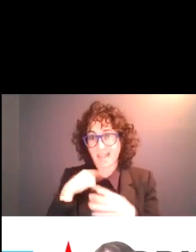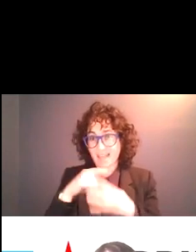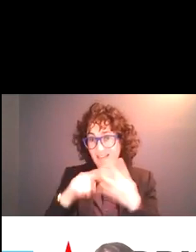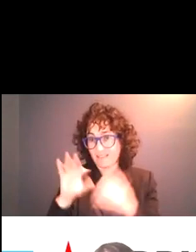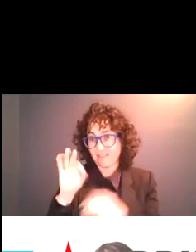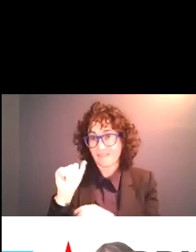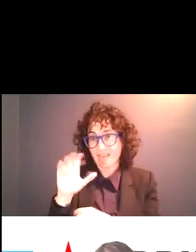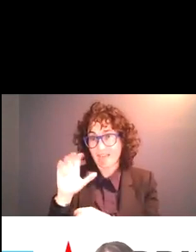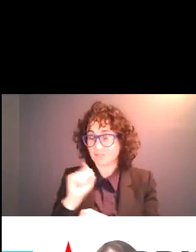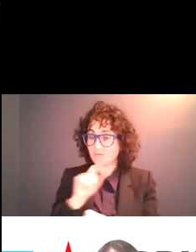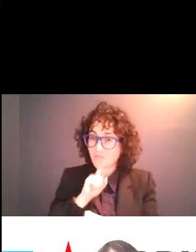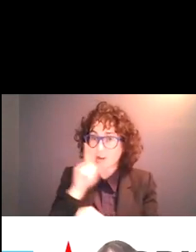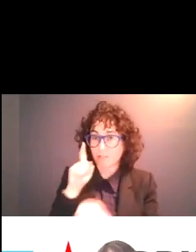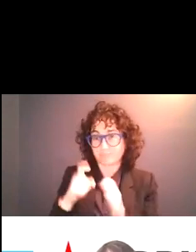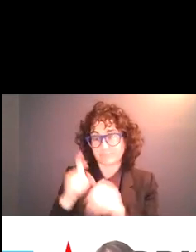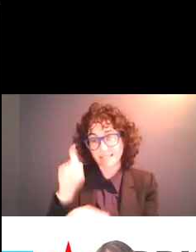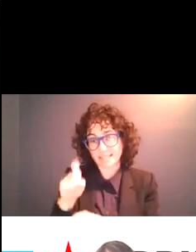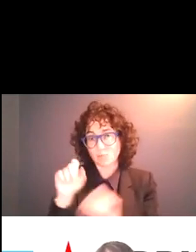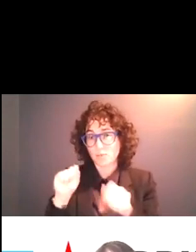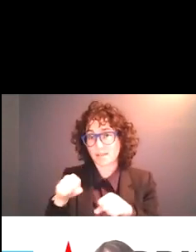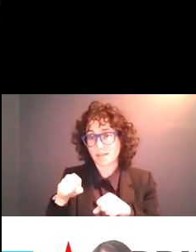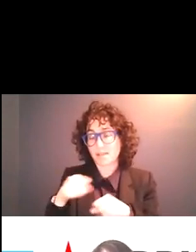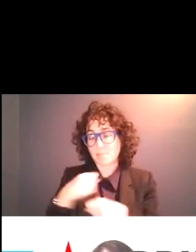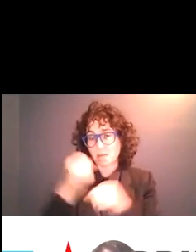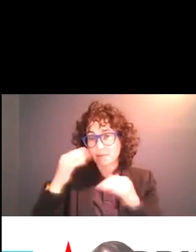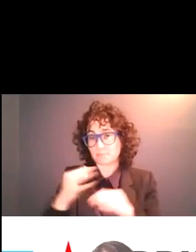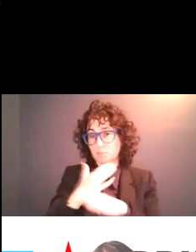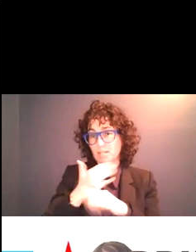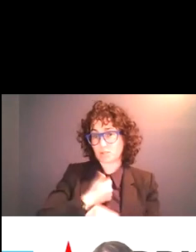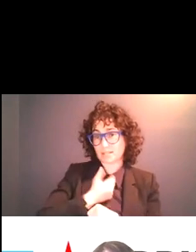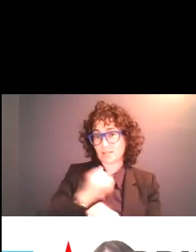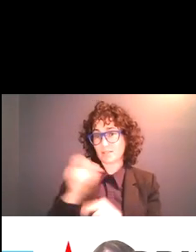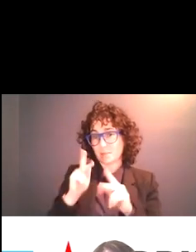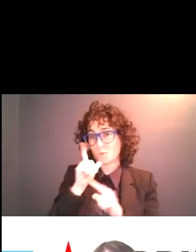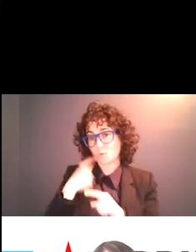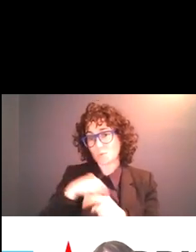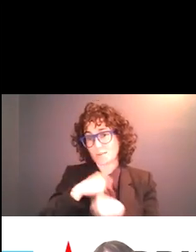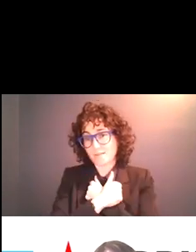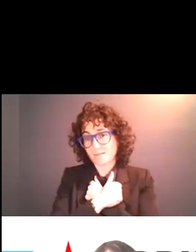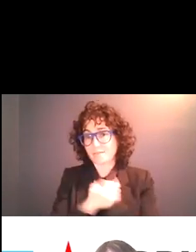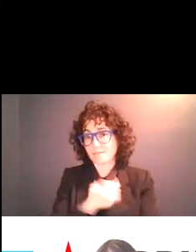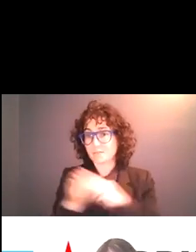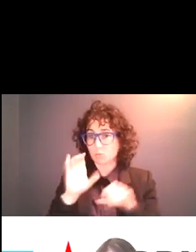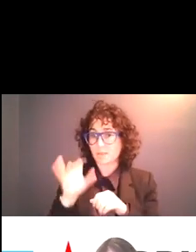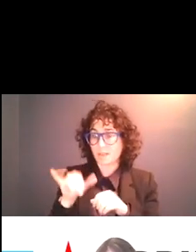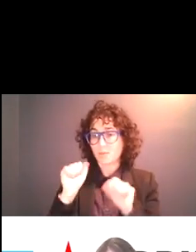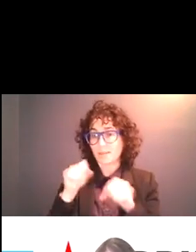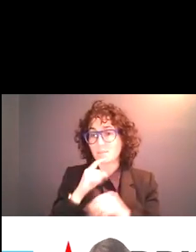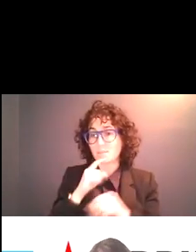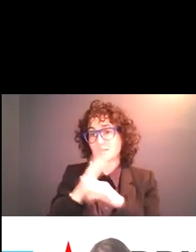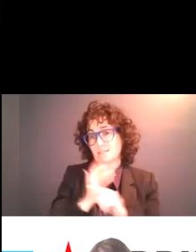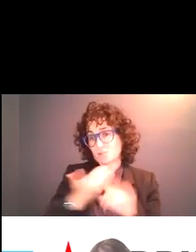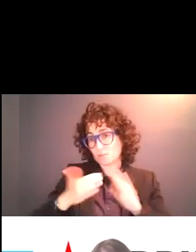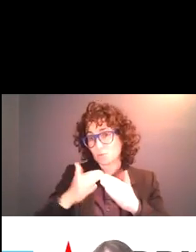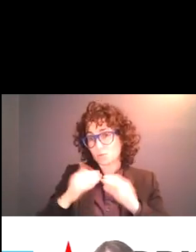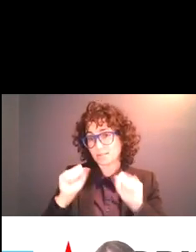so we can make that choice to protect ourselves and to protect the people that we love. And by doing so, we protect our communities, we